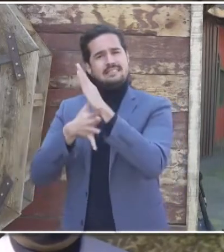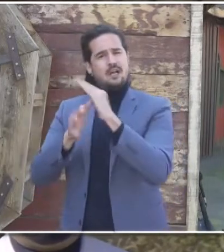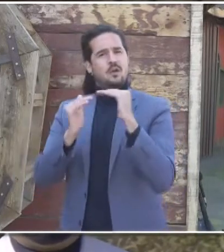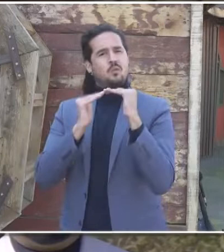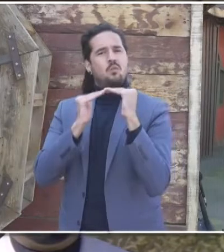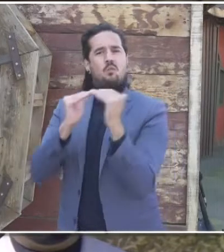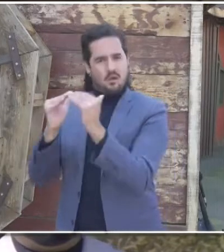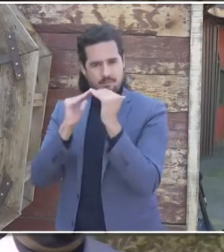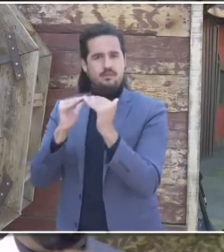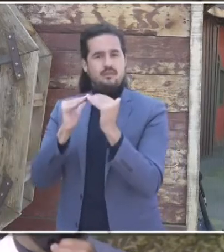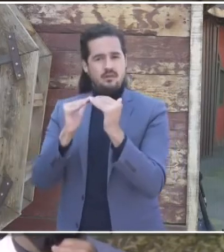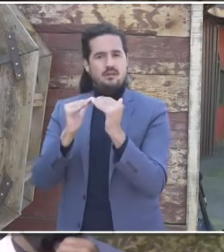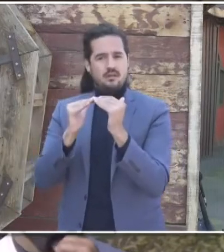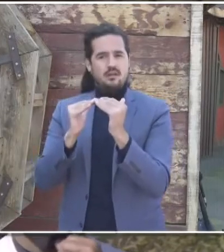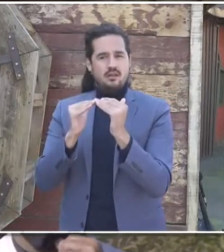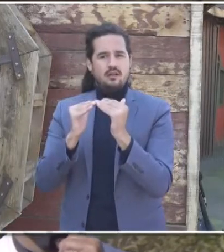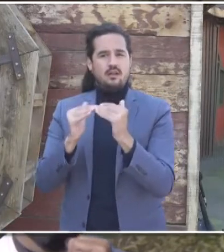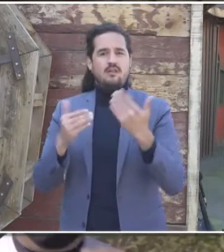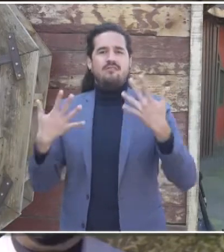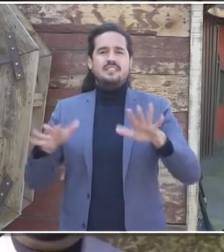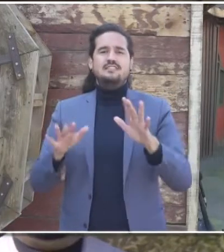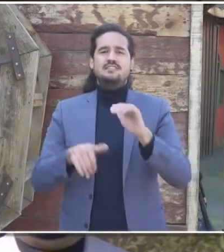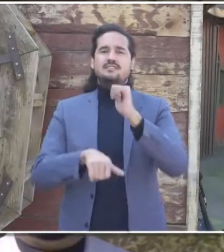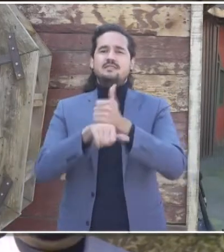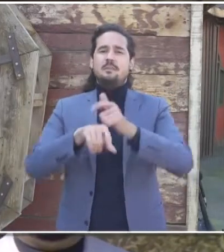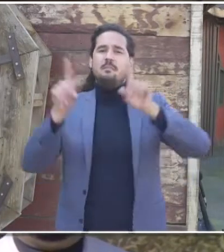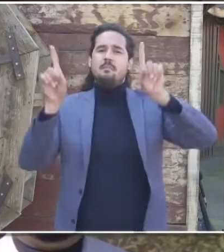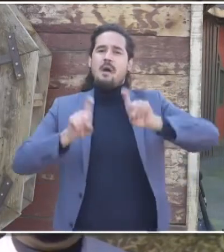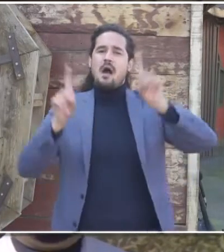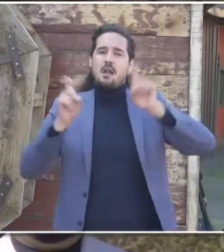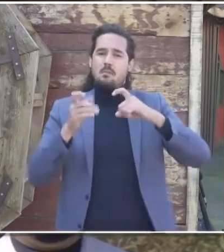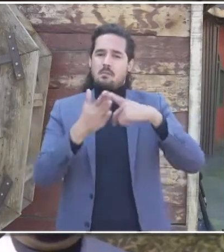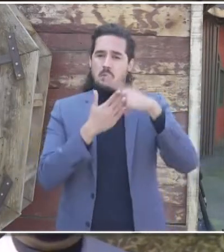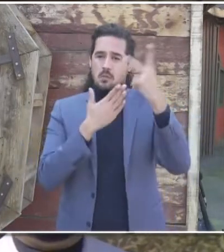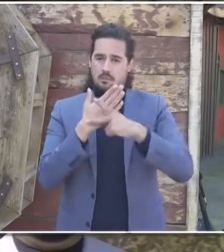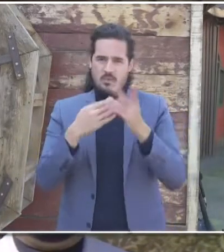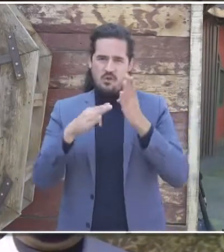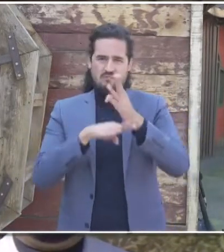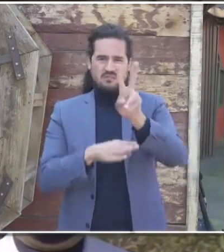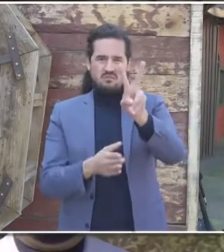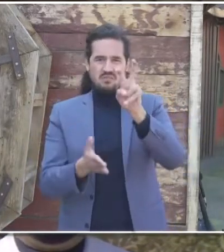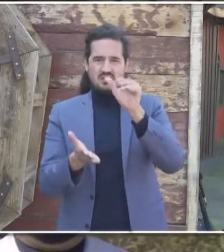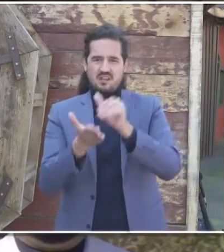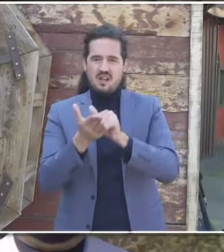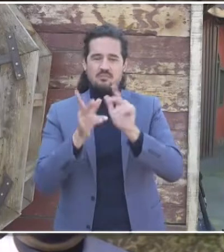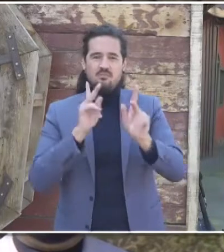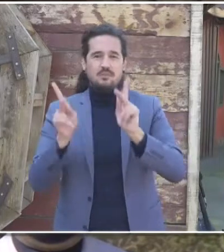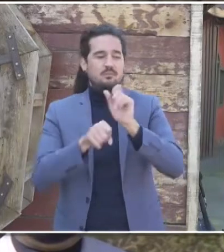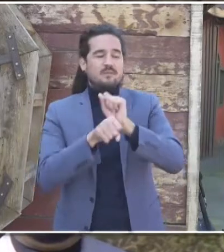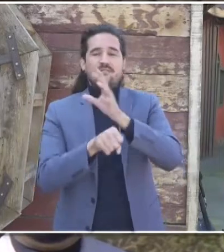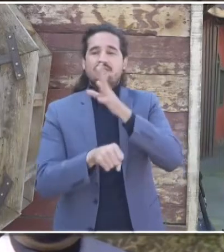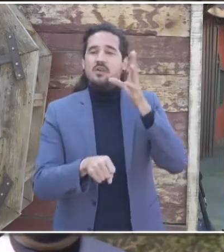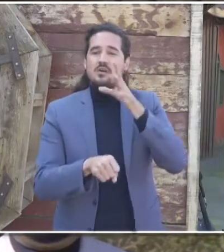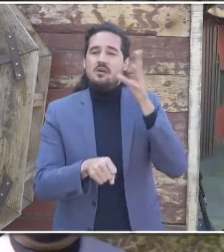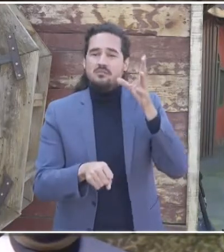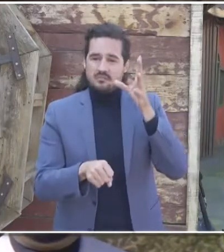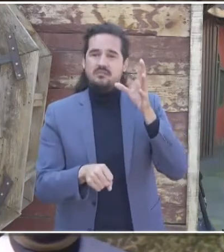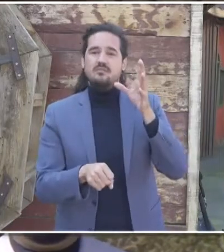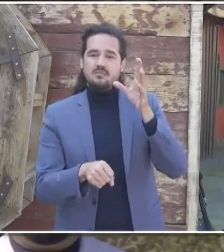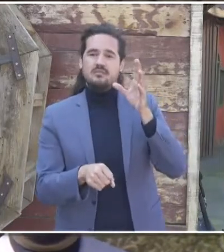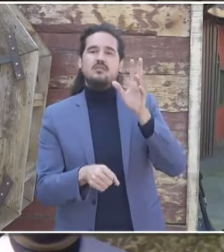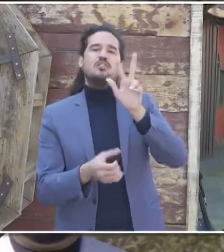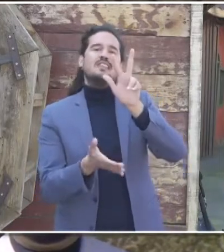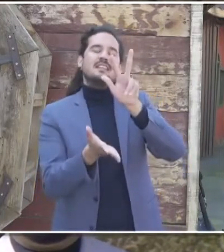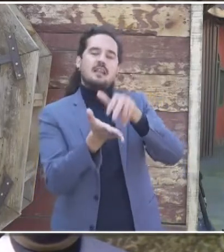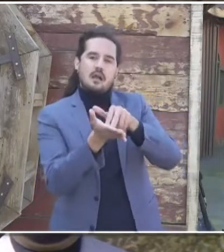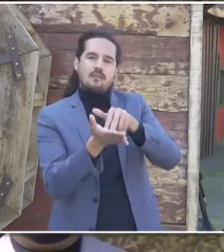3,000+ farm workers that have had vaccine administered in a pilot that's now just concluded. We are committed